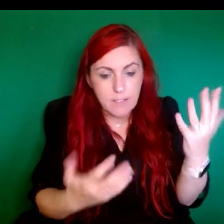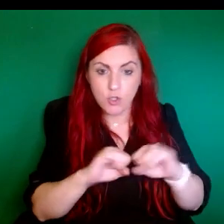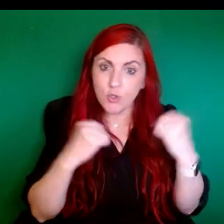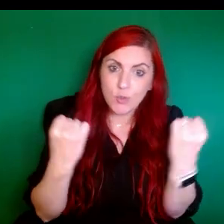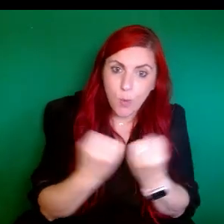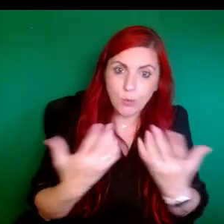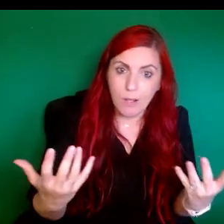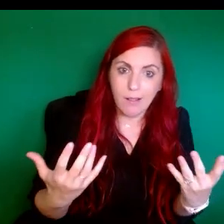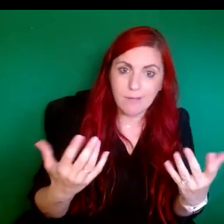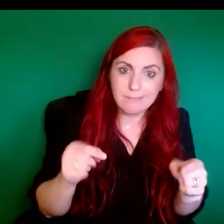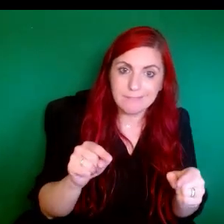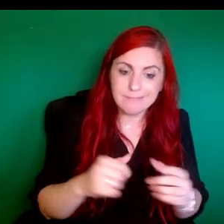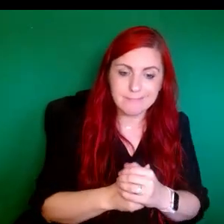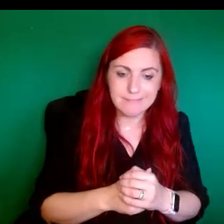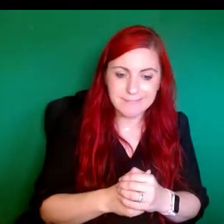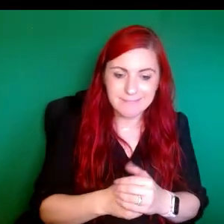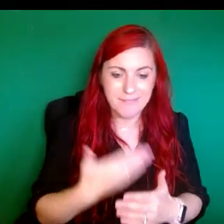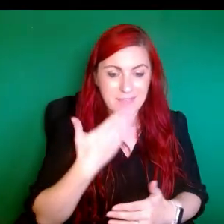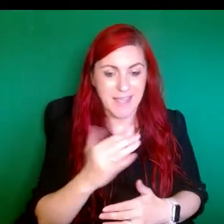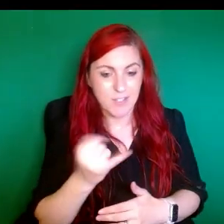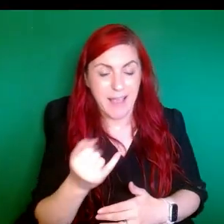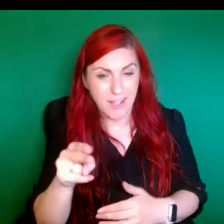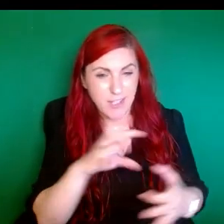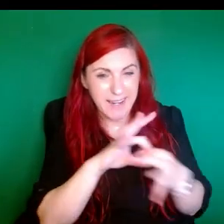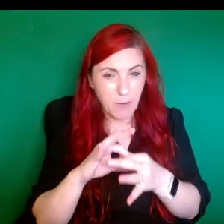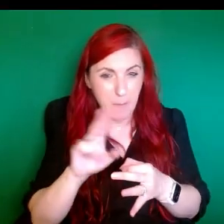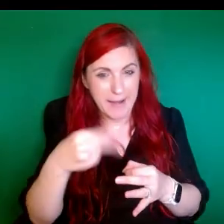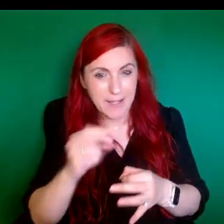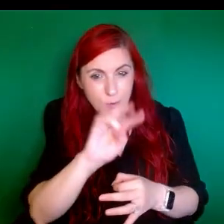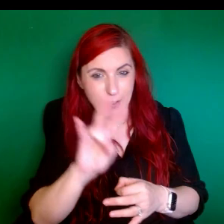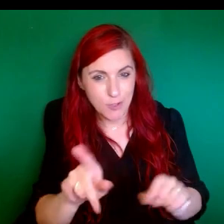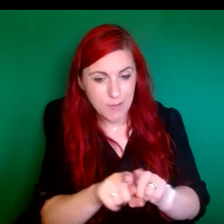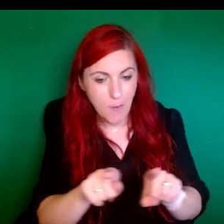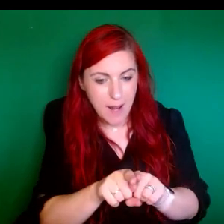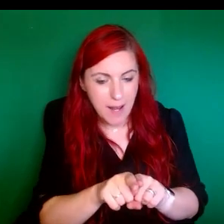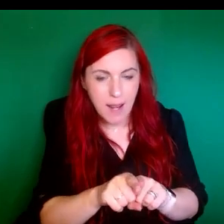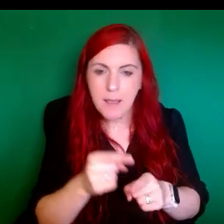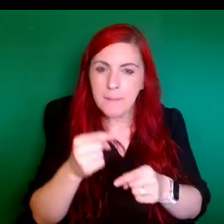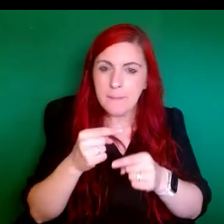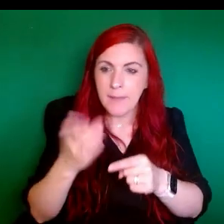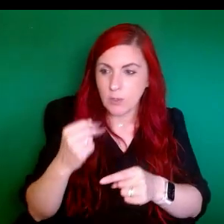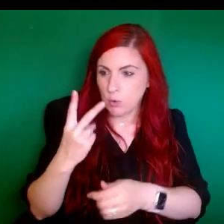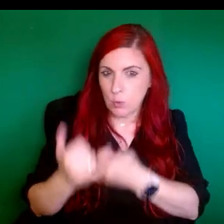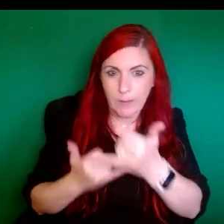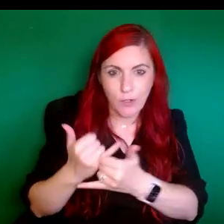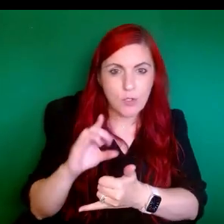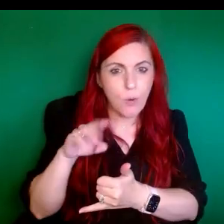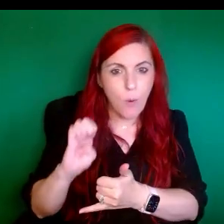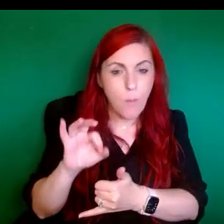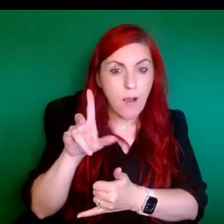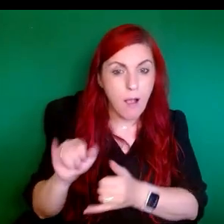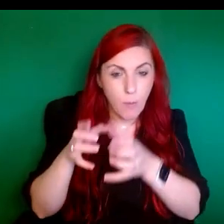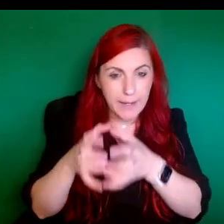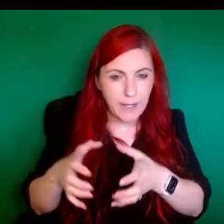And that leads nicely to my next question. For the past few years at COPE Galway, we have been increasing our focus on prevention and early